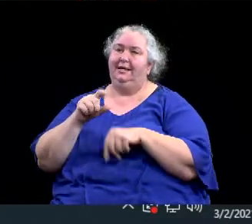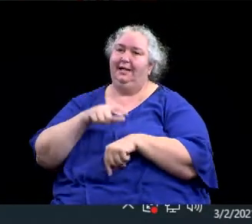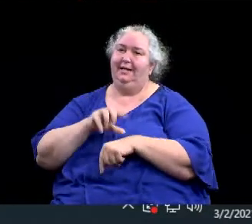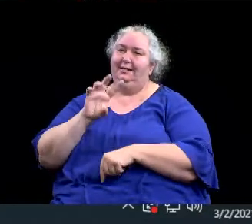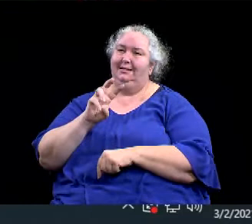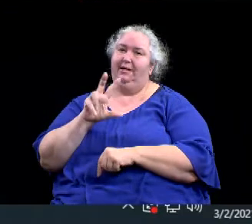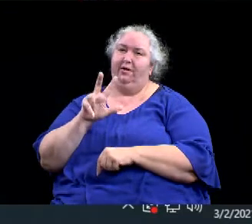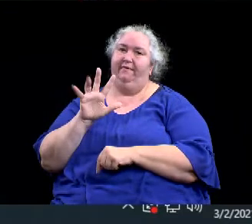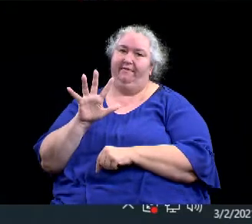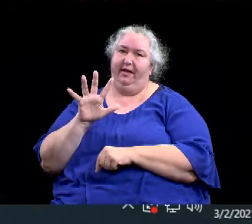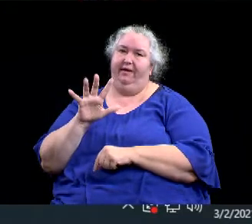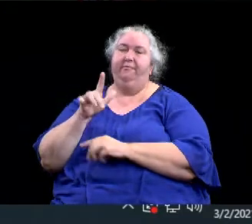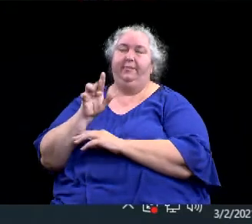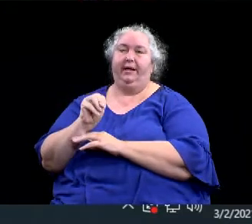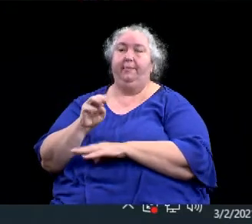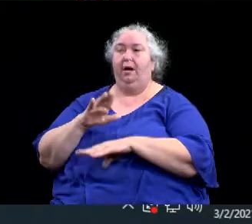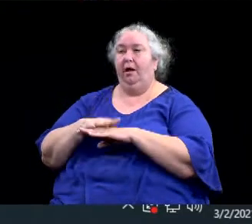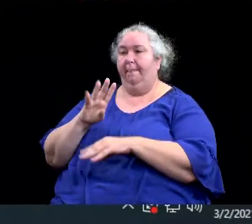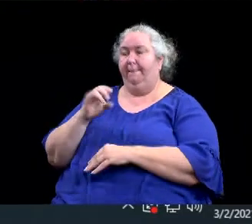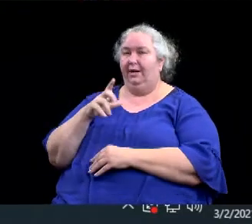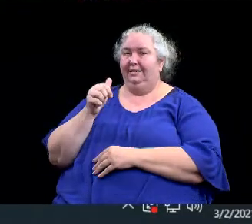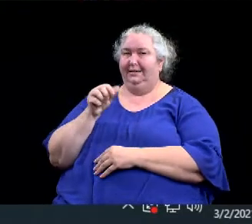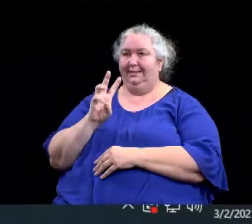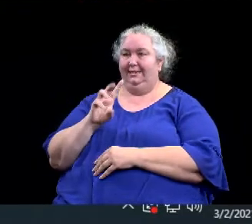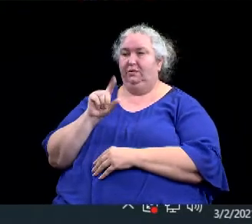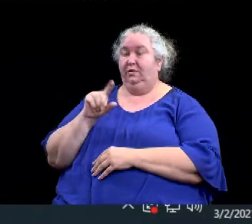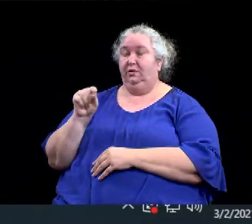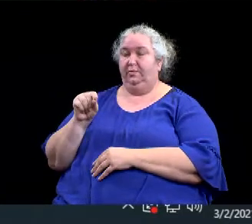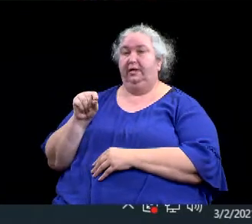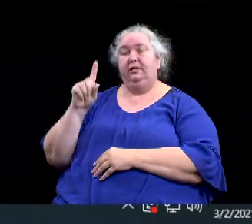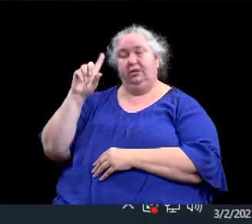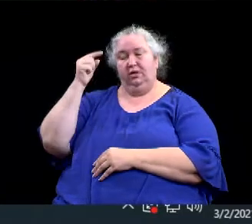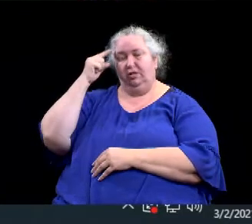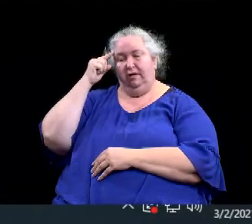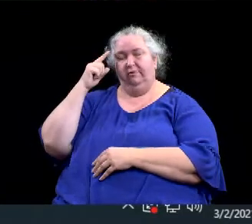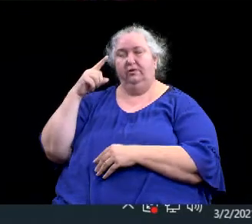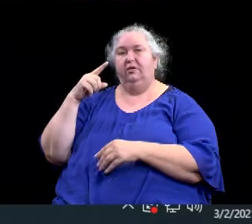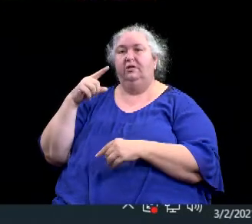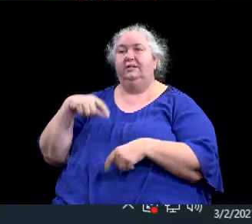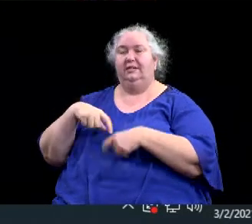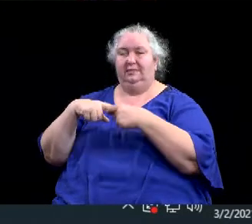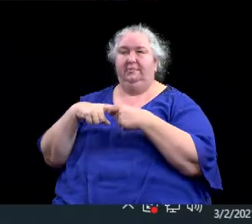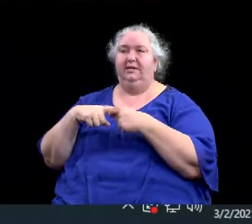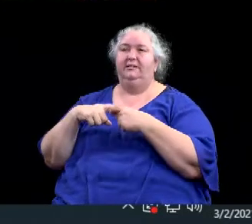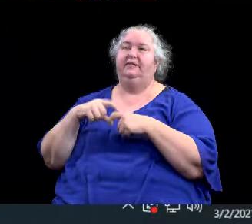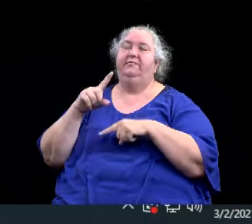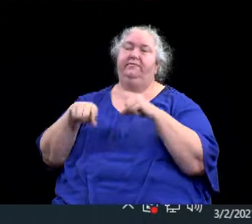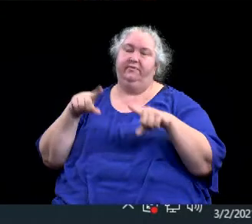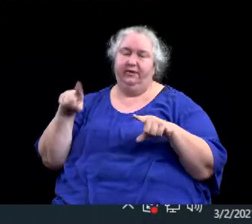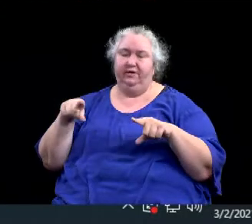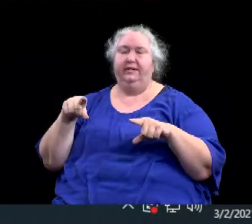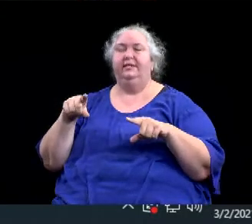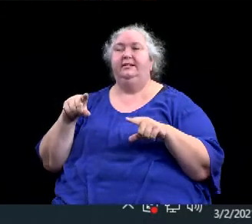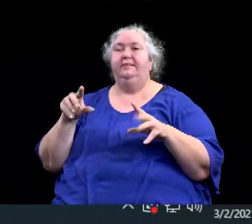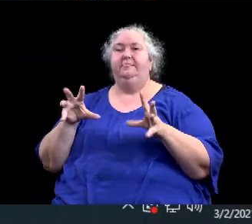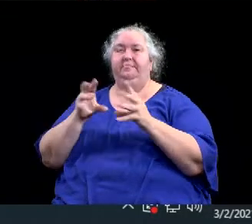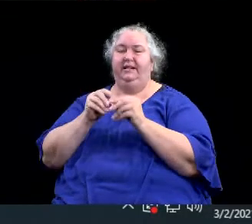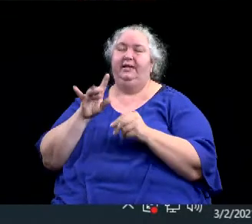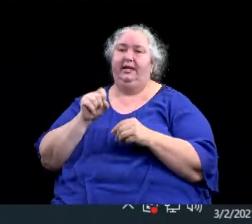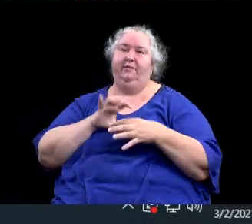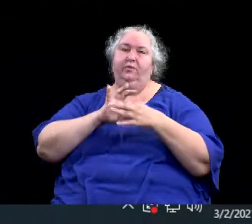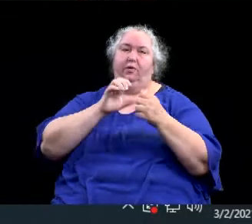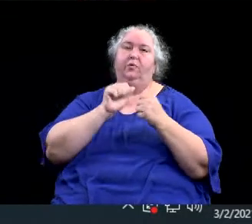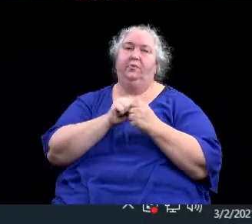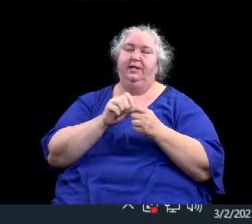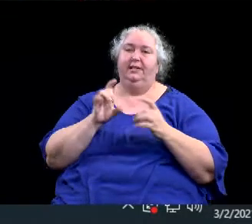governor suspended various provisions of the Open Meetings Act pursuant to his state of disaster authority. The change was effective March 16, 2020, until